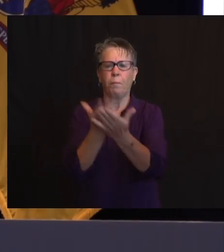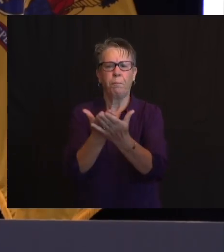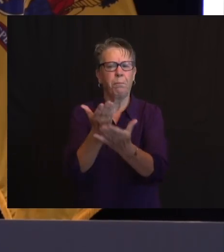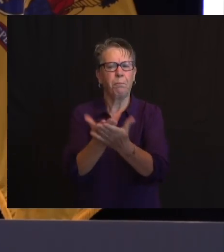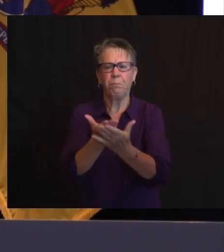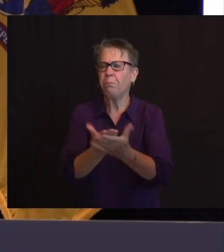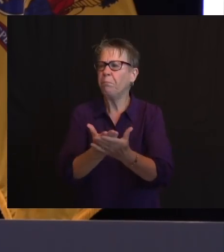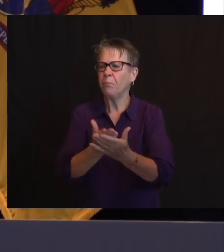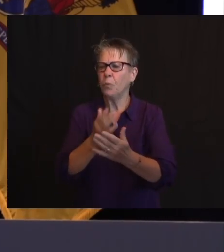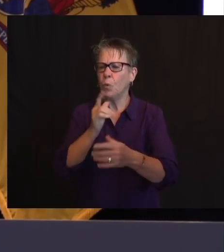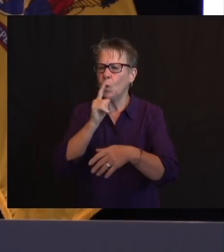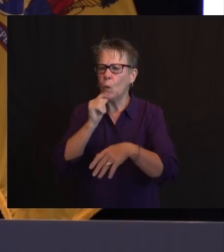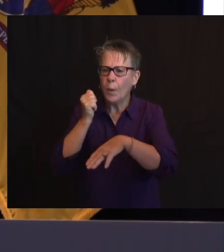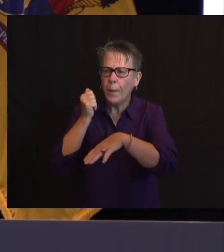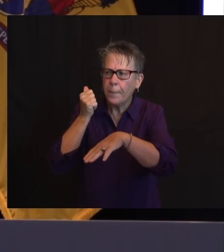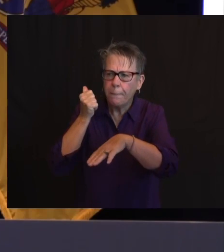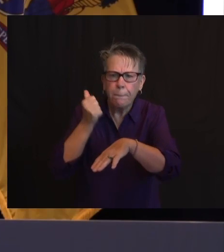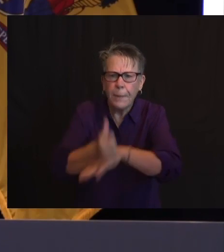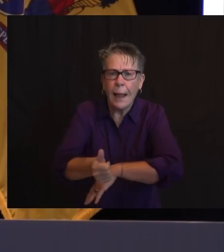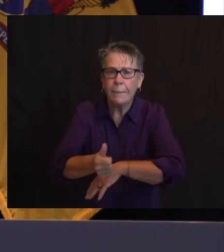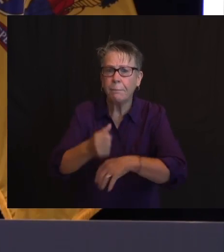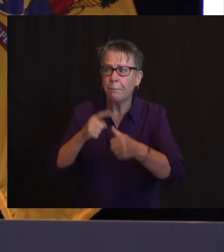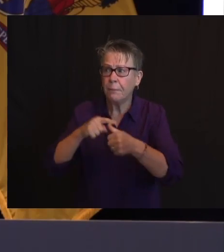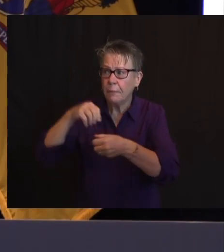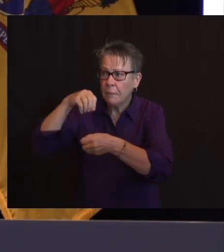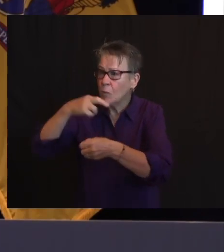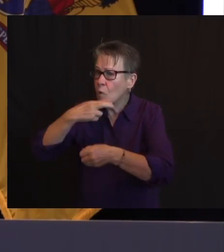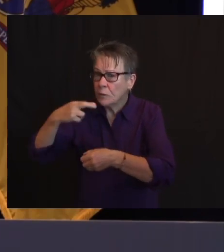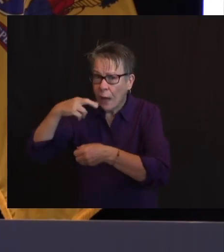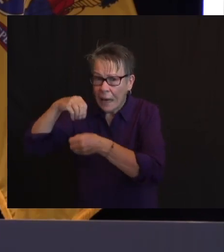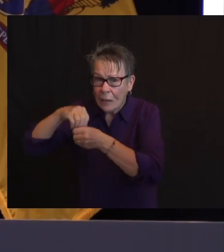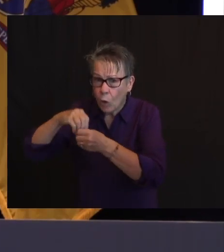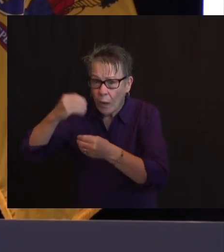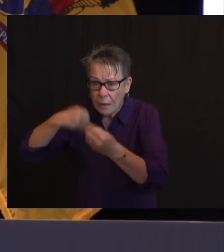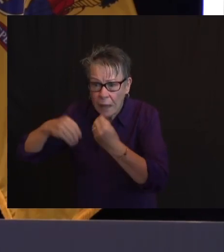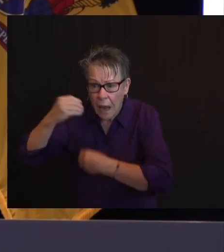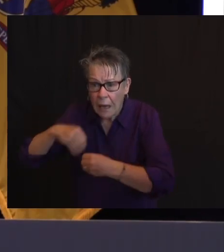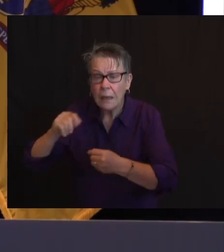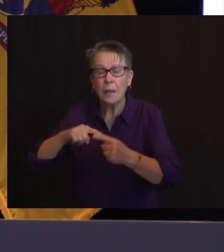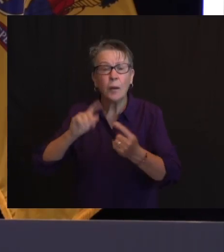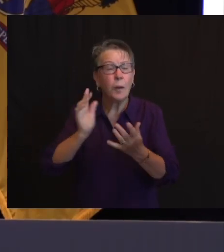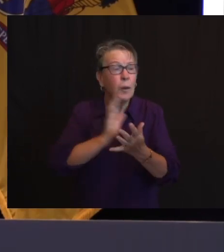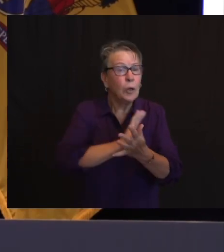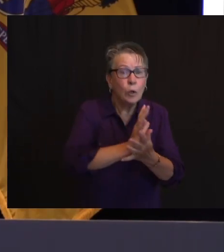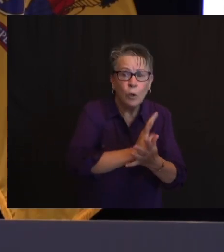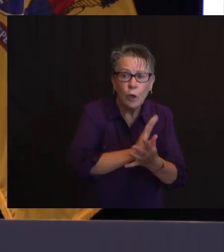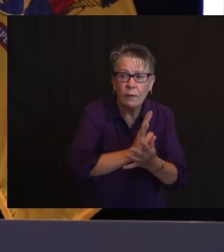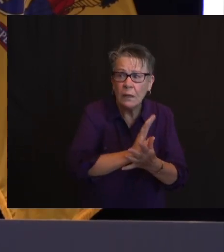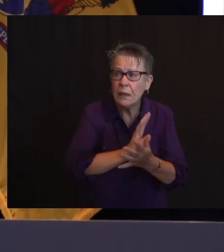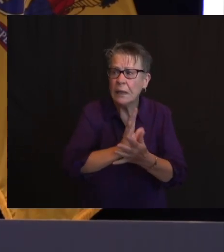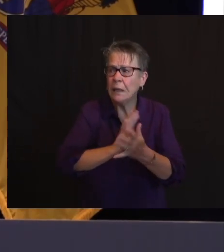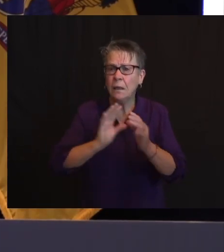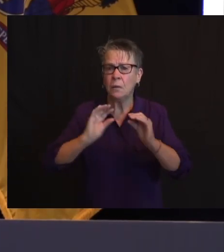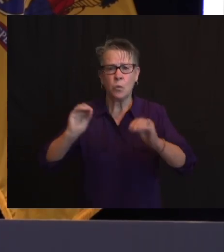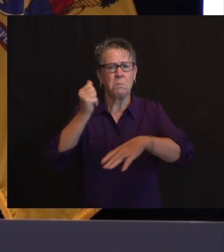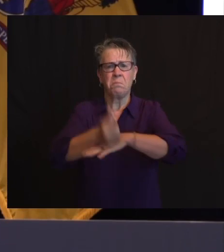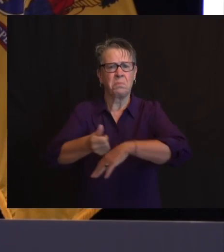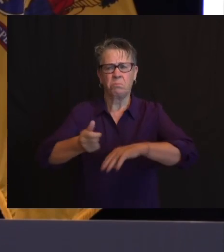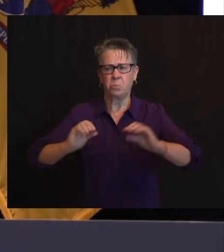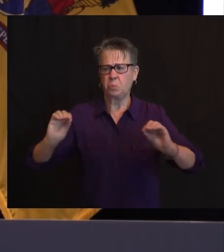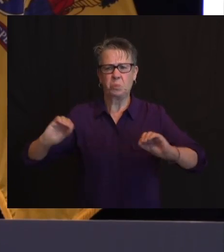behavior, right? We do have house parties, other